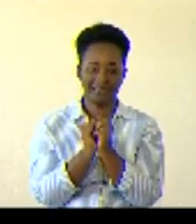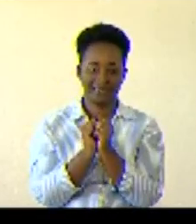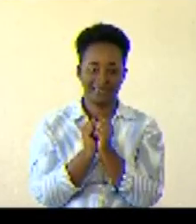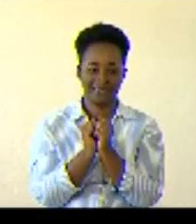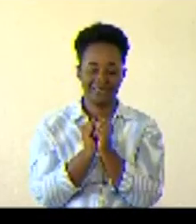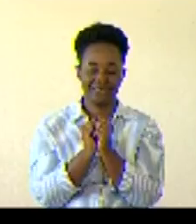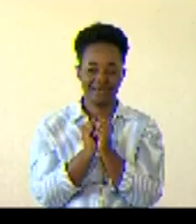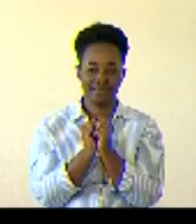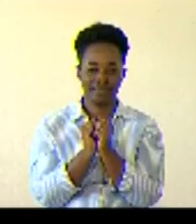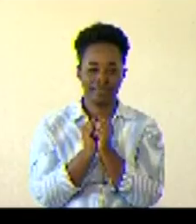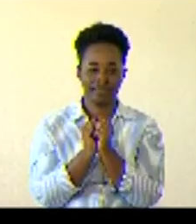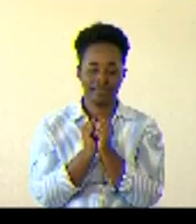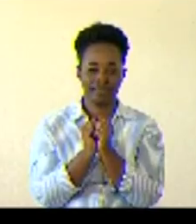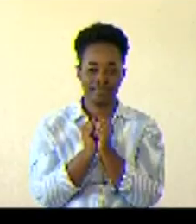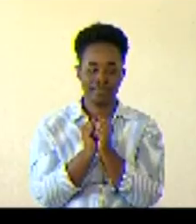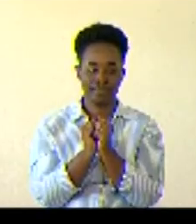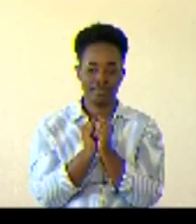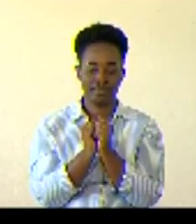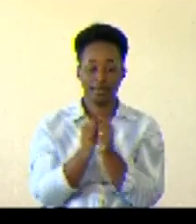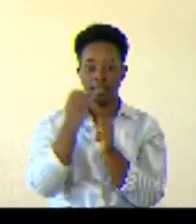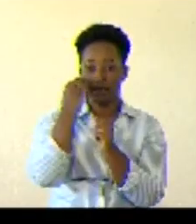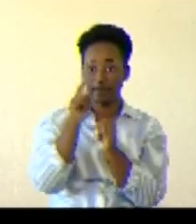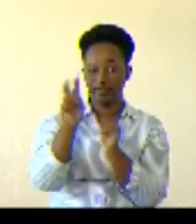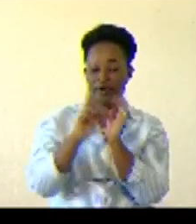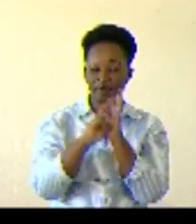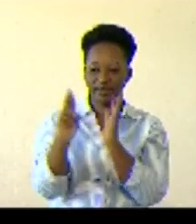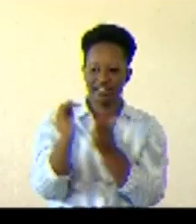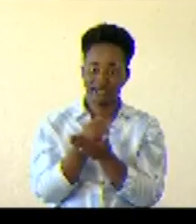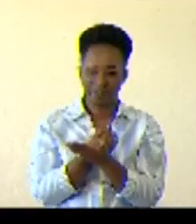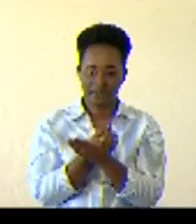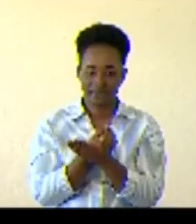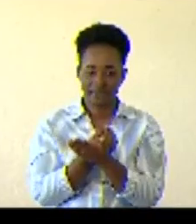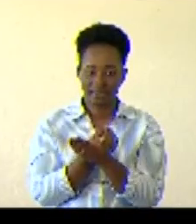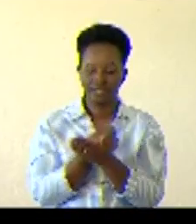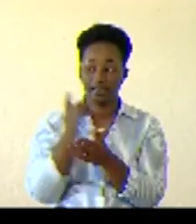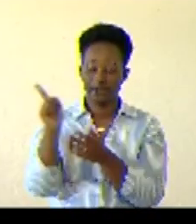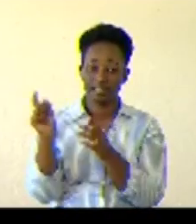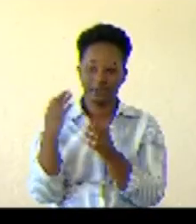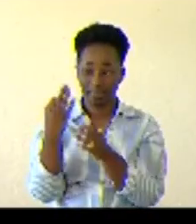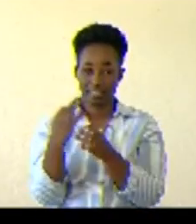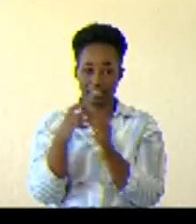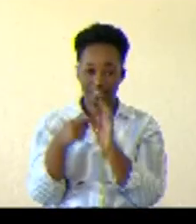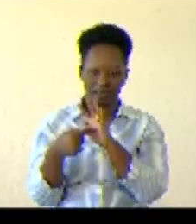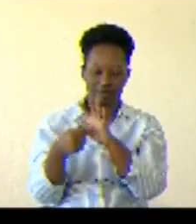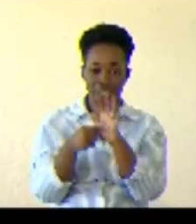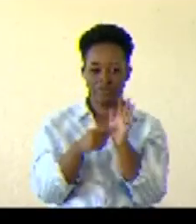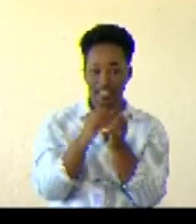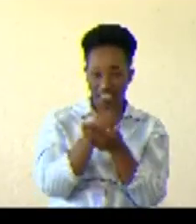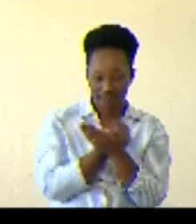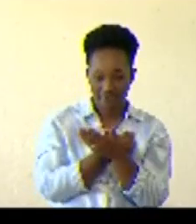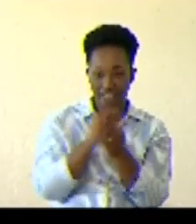to indicate it in this way, meaning that this 3 represents savings, then this 10 represents the disposable